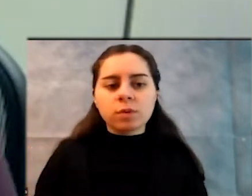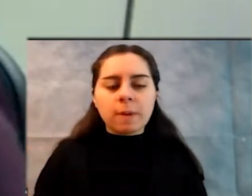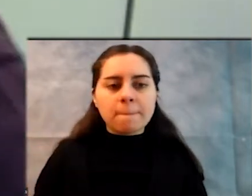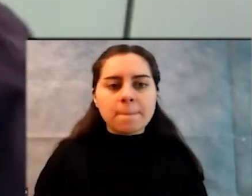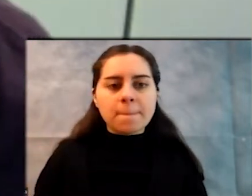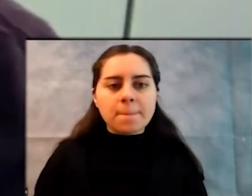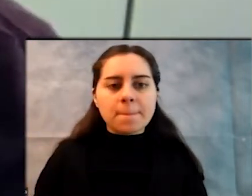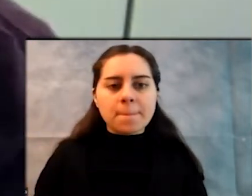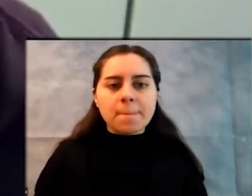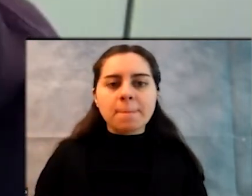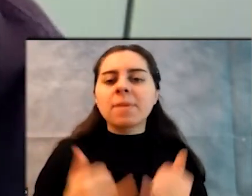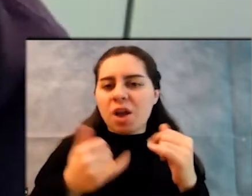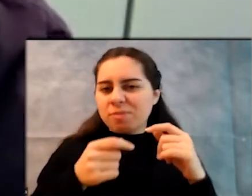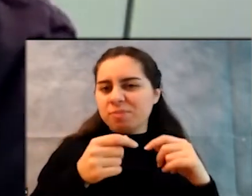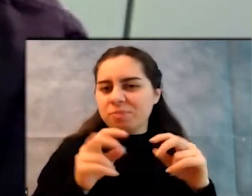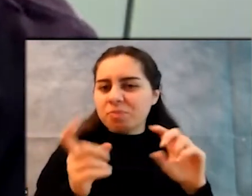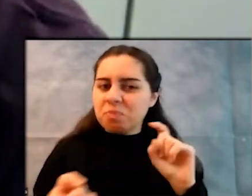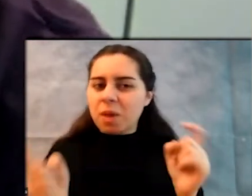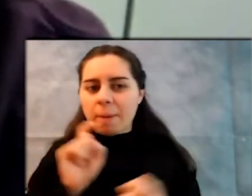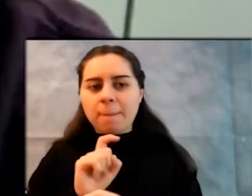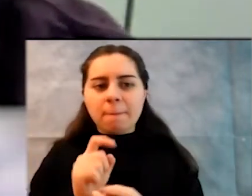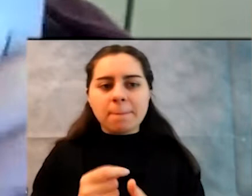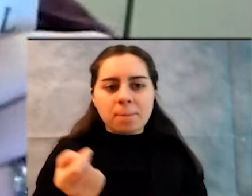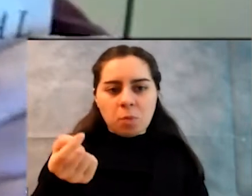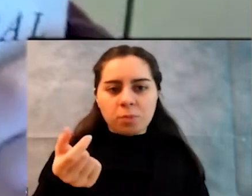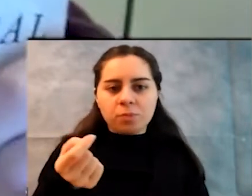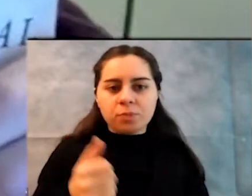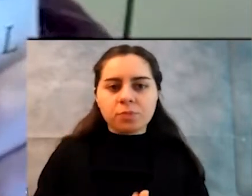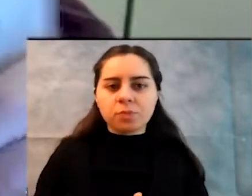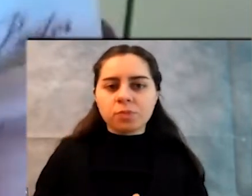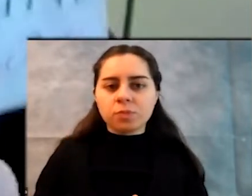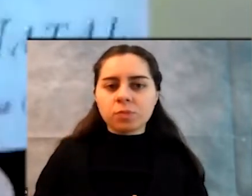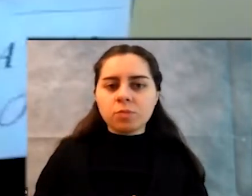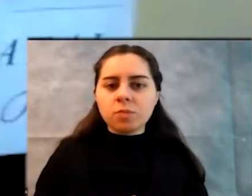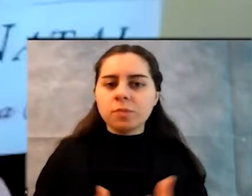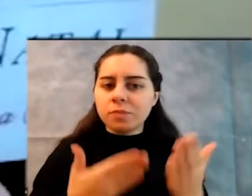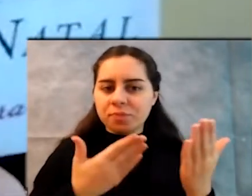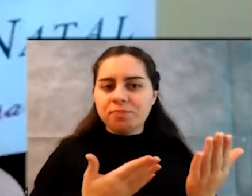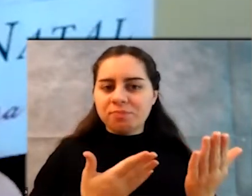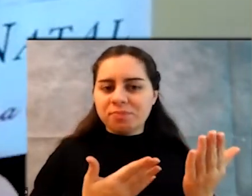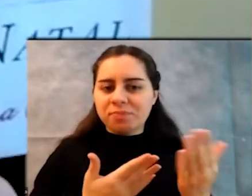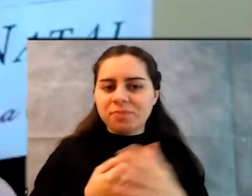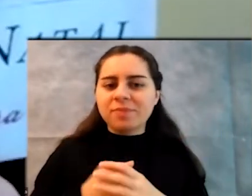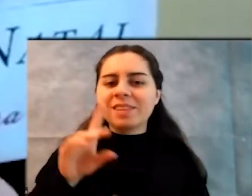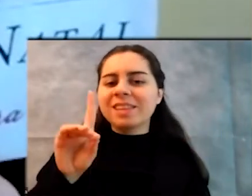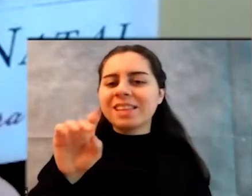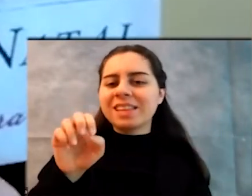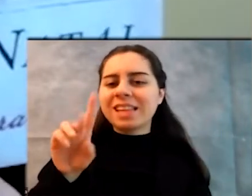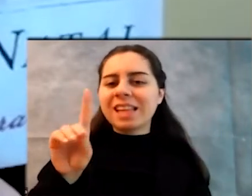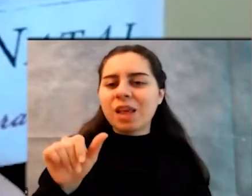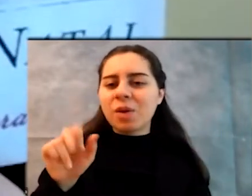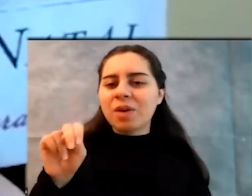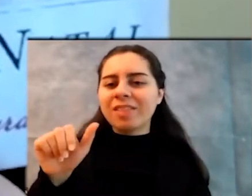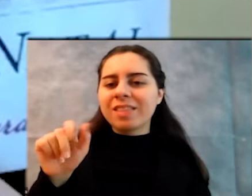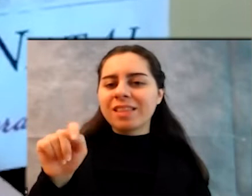And now switching gears a little bit, we have this one right here. This is Deuda Natal